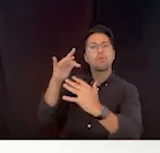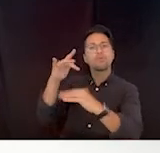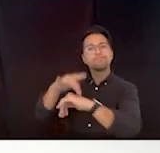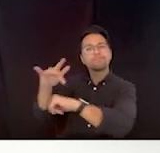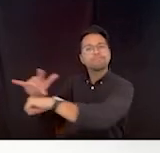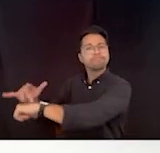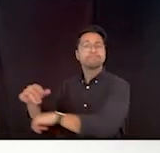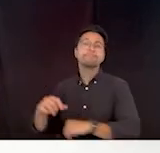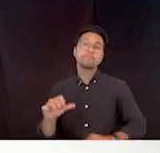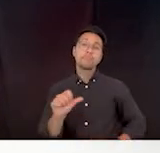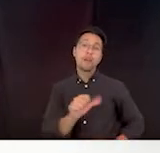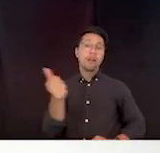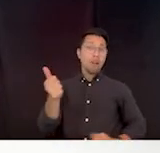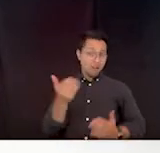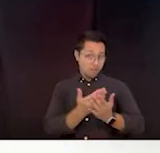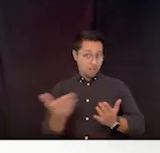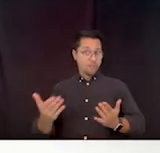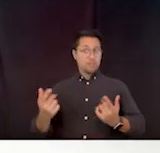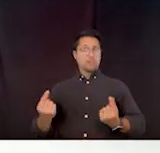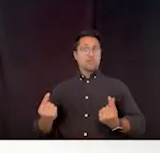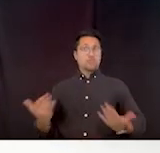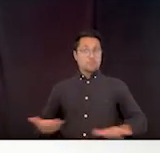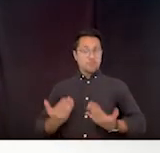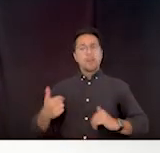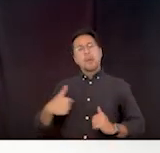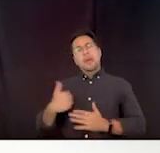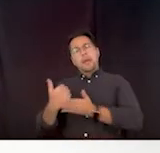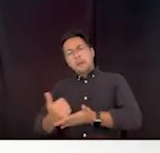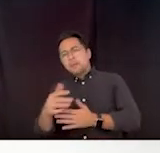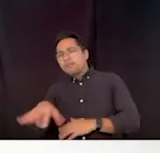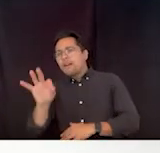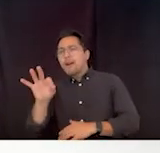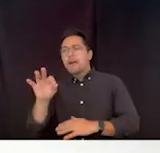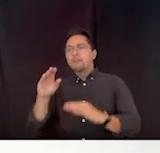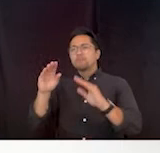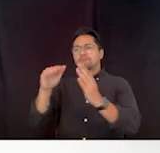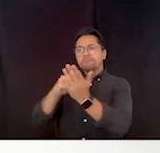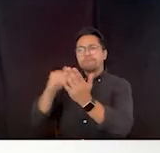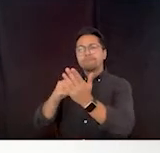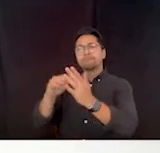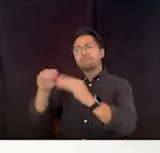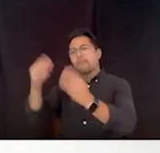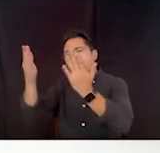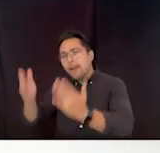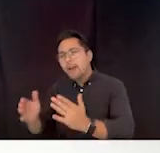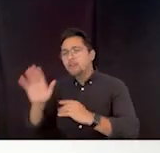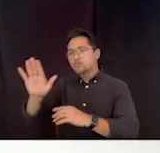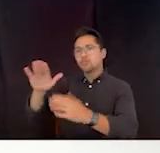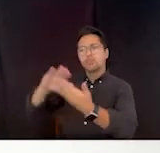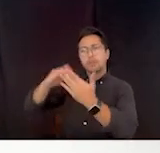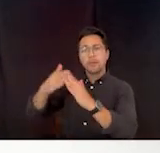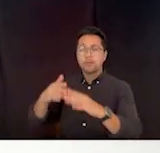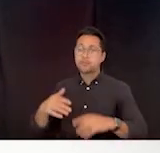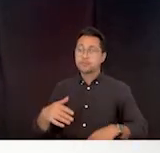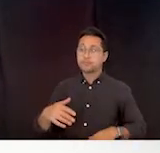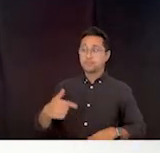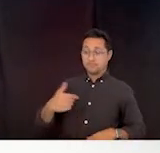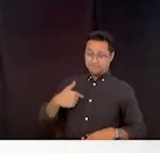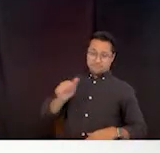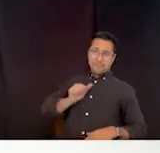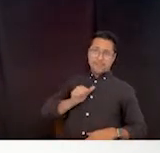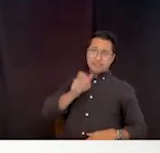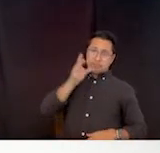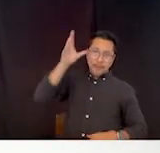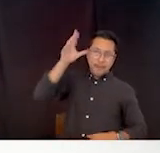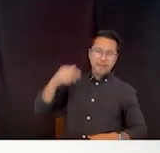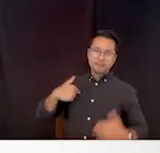that our panelists do is we try to help you find providers within your community, because we know parents, one, I'm a parent, I'm tired all